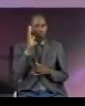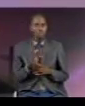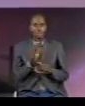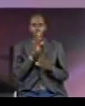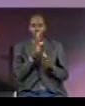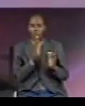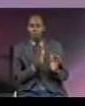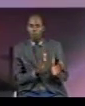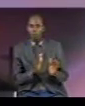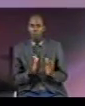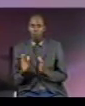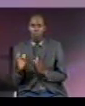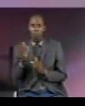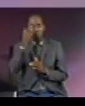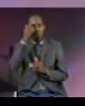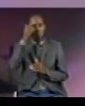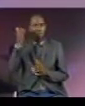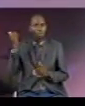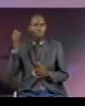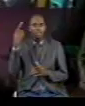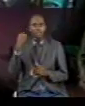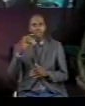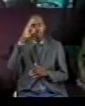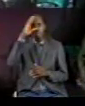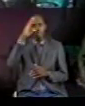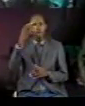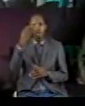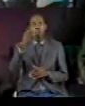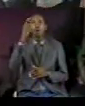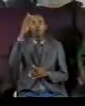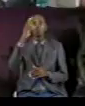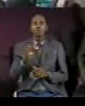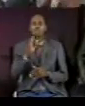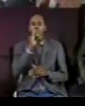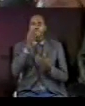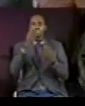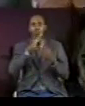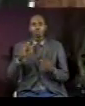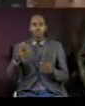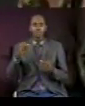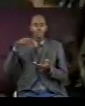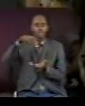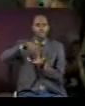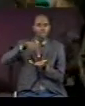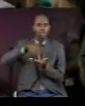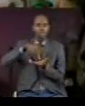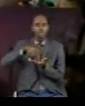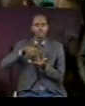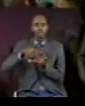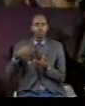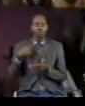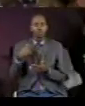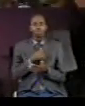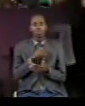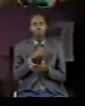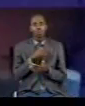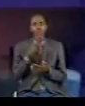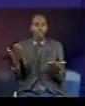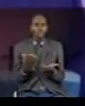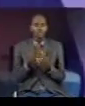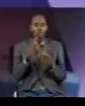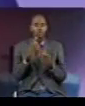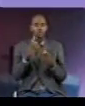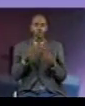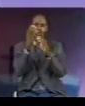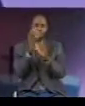because the man of God is coming. And let's rise up on our feet. We are about to receive special touch from